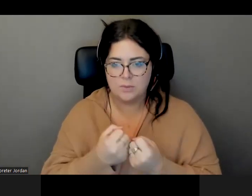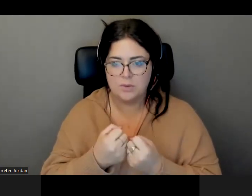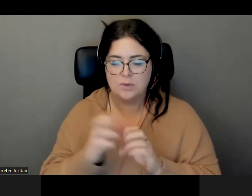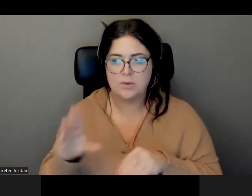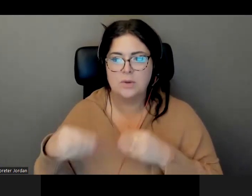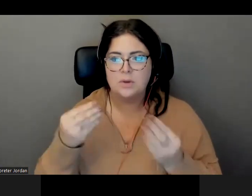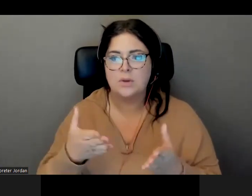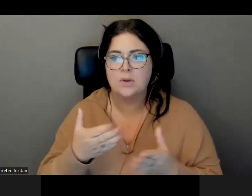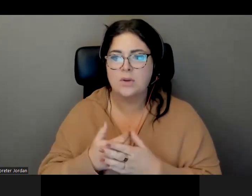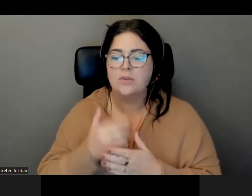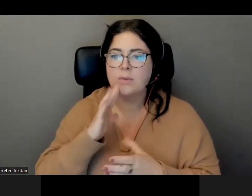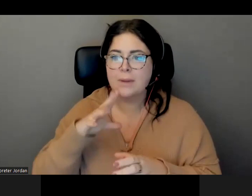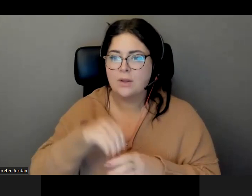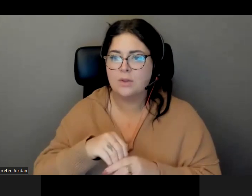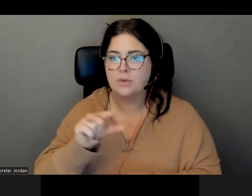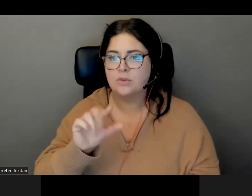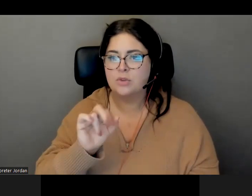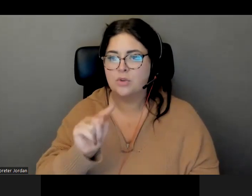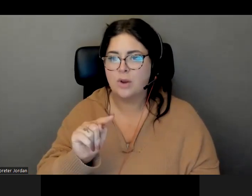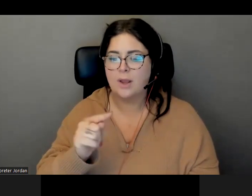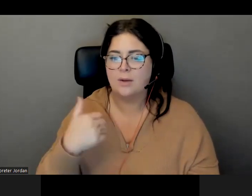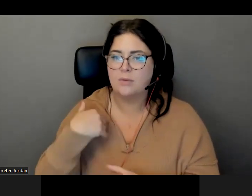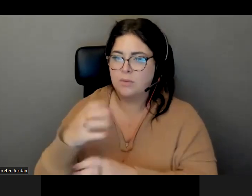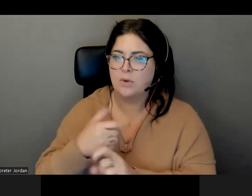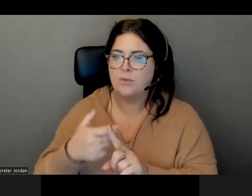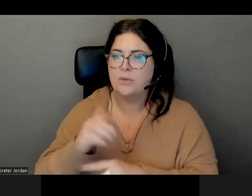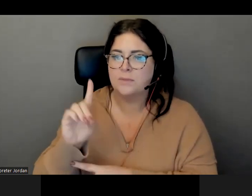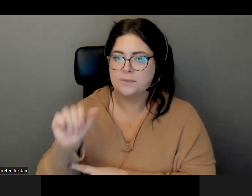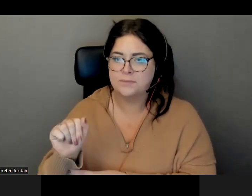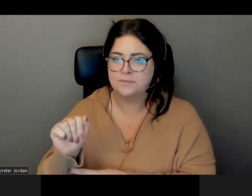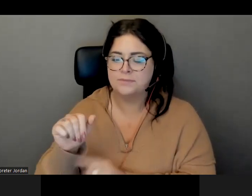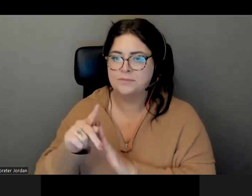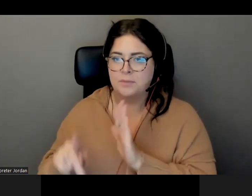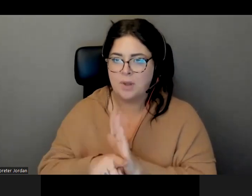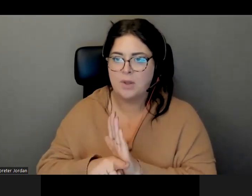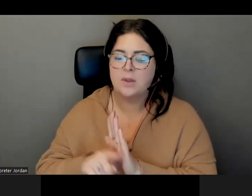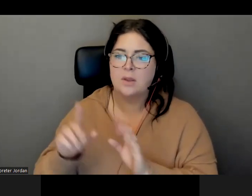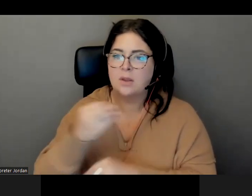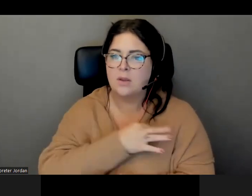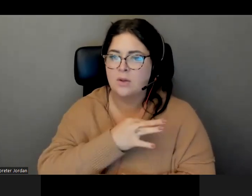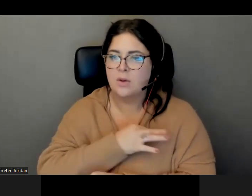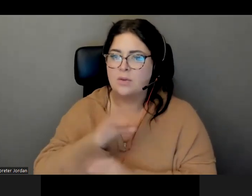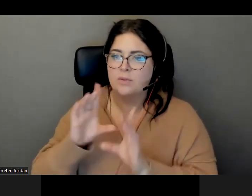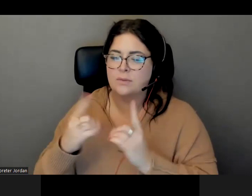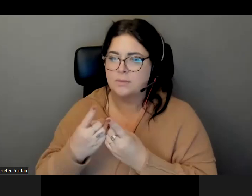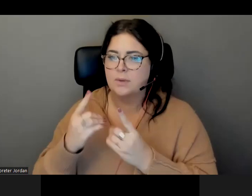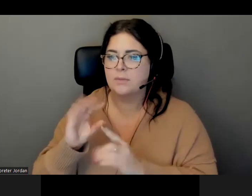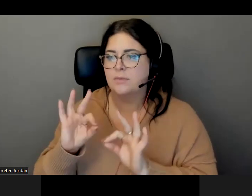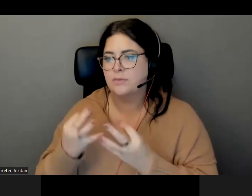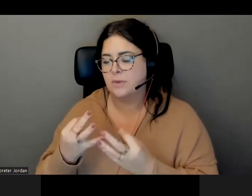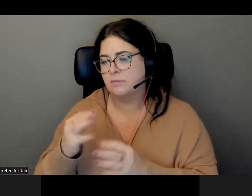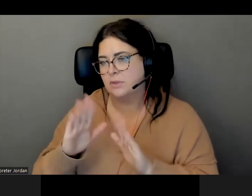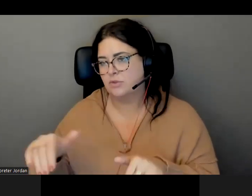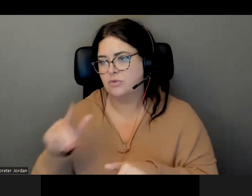an inclusion grant from the Disability Policy Office, Department of Children, Seniors, and Social Development, to whom we are